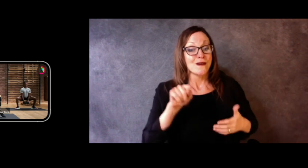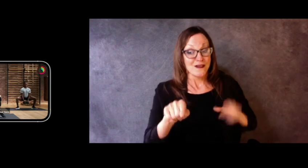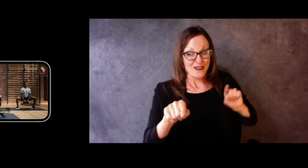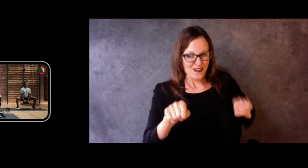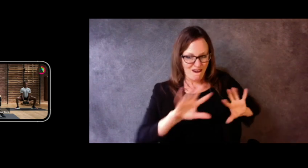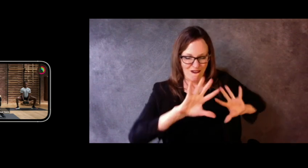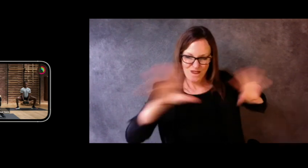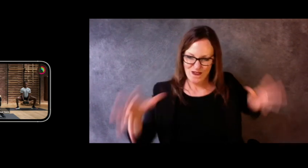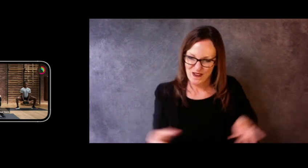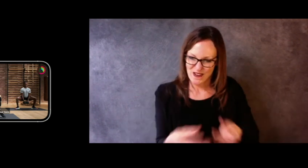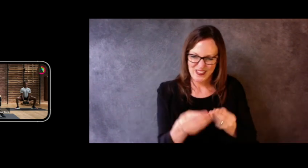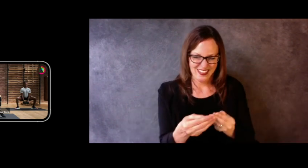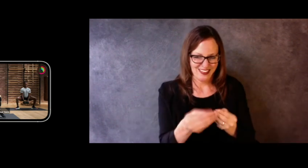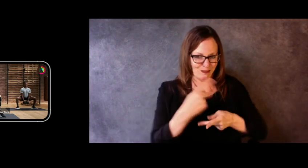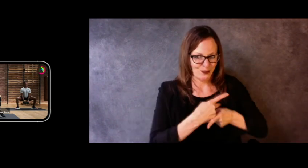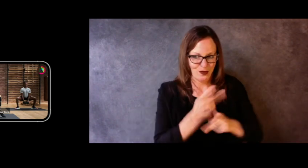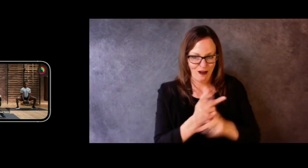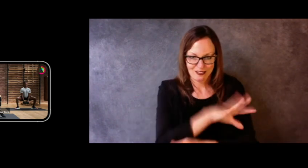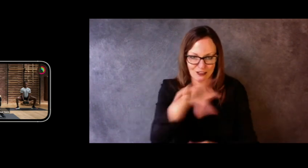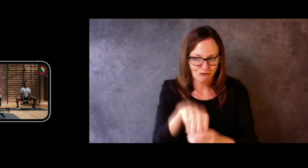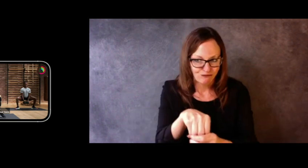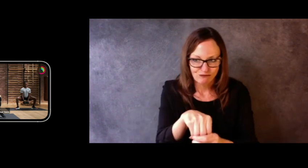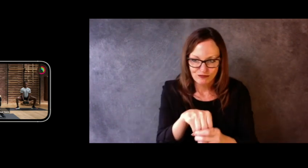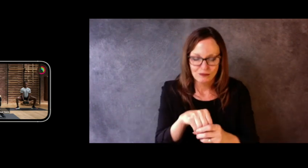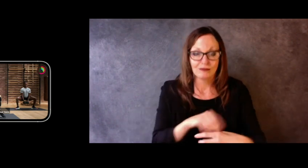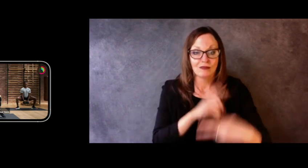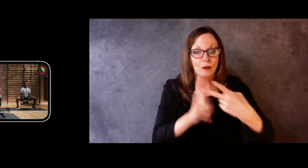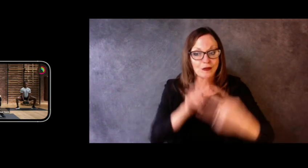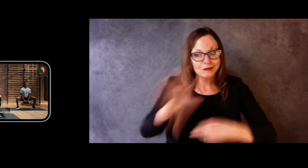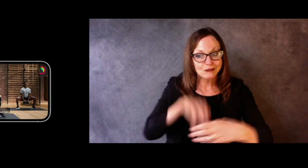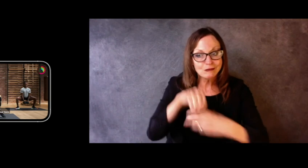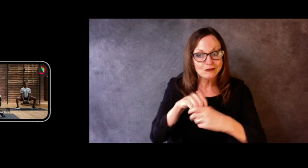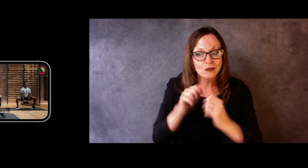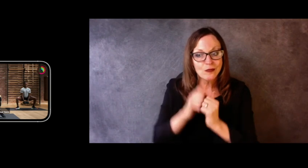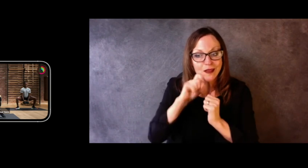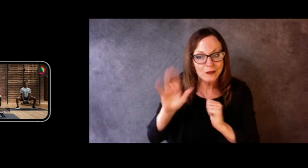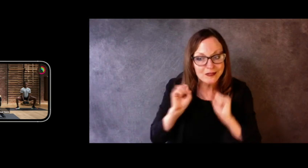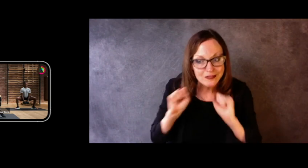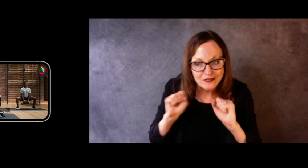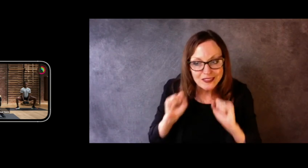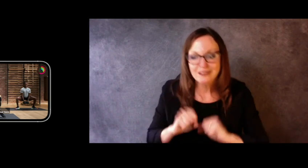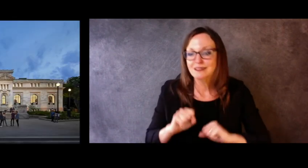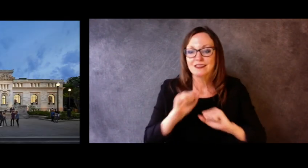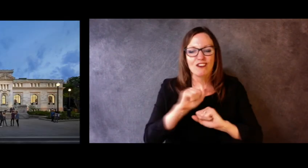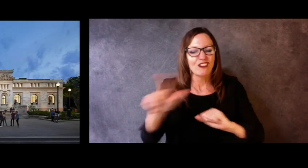Apple Fitness Plus workouts provide closed captioning so you can follow along with all your favorite trainers.